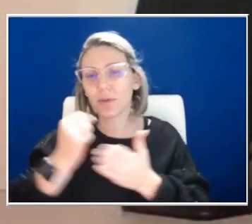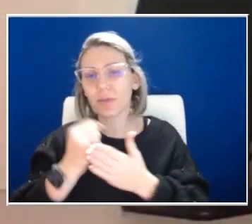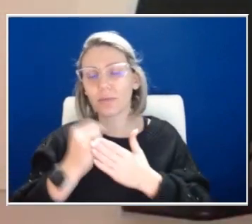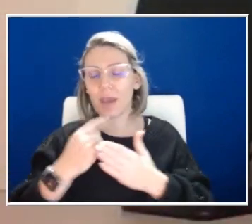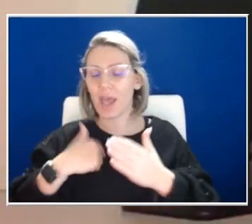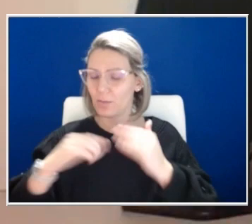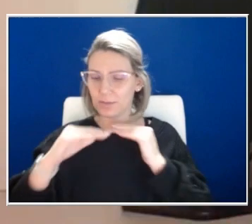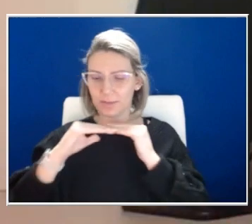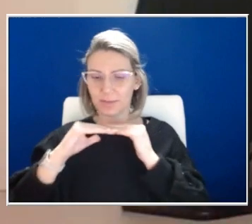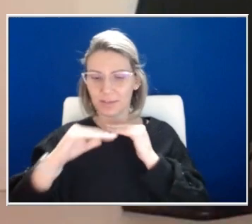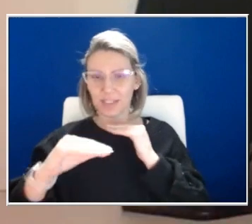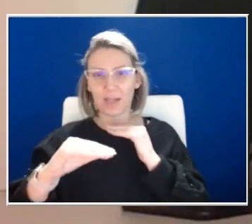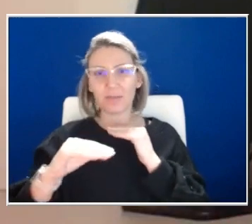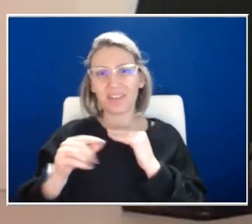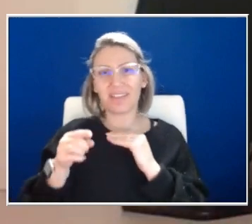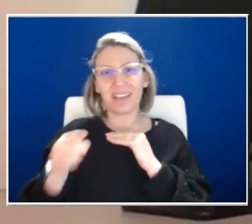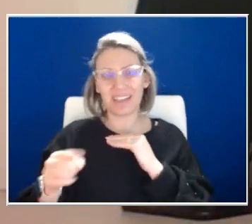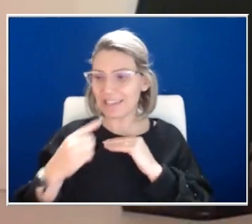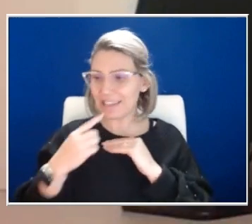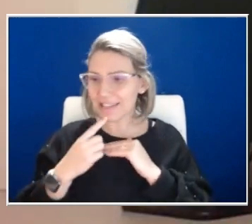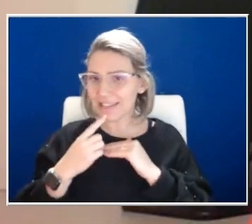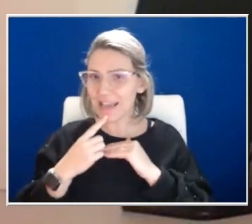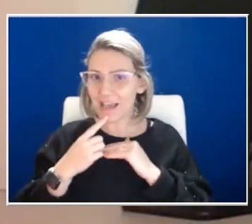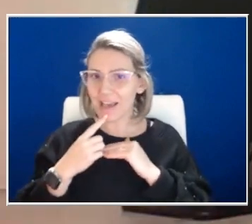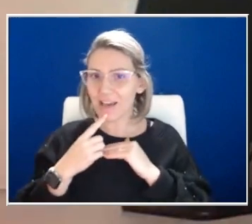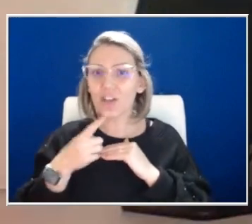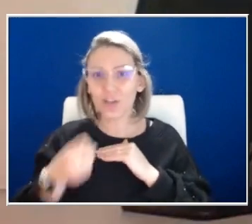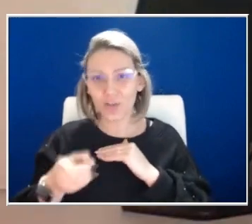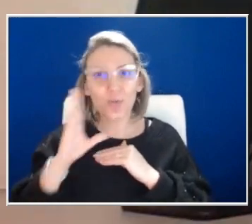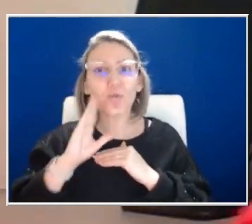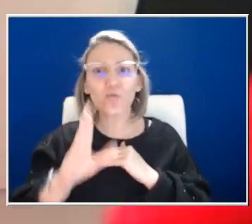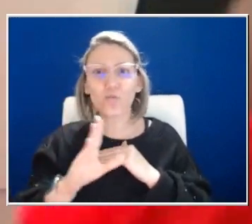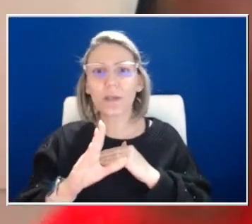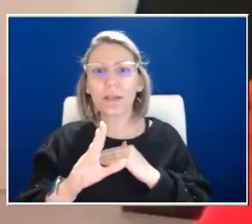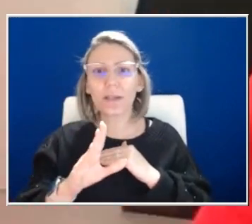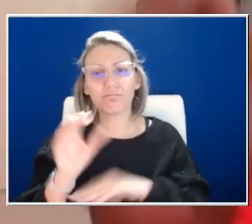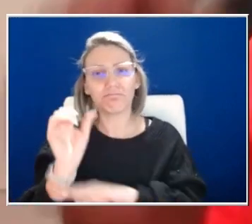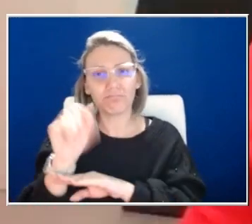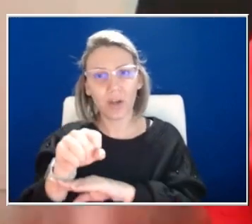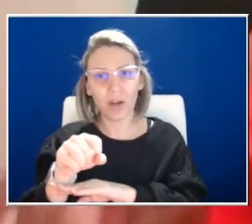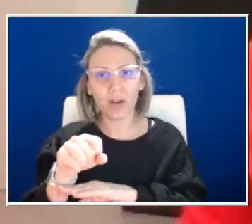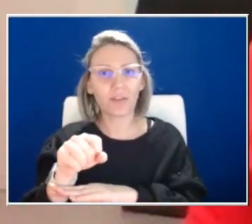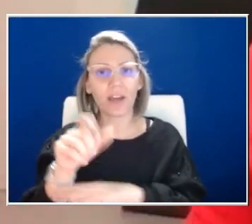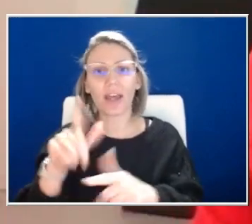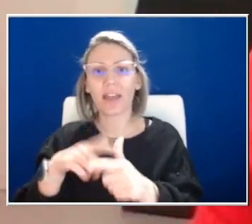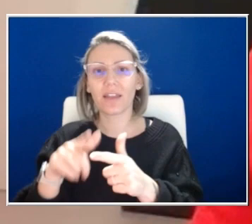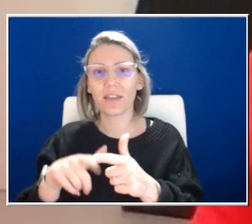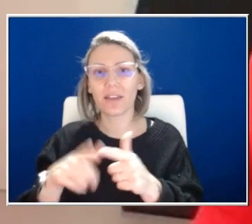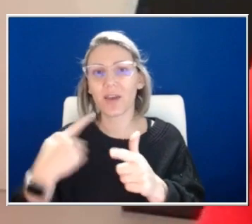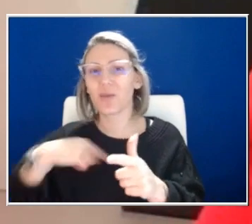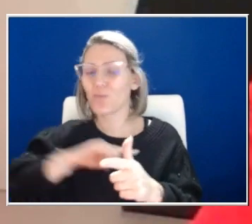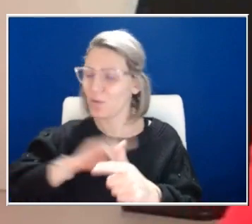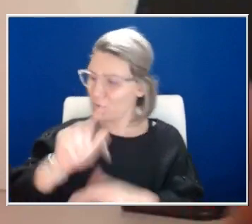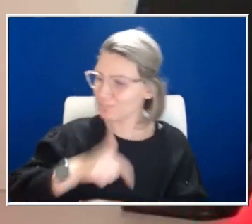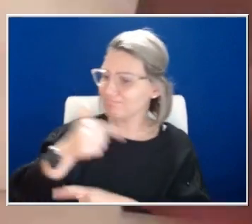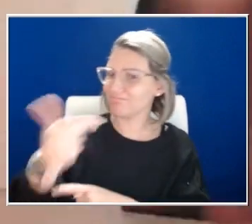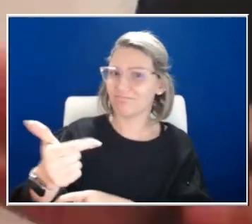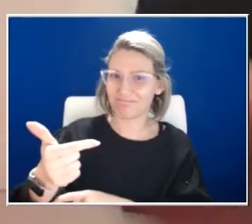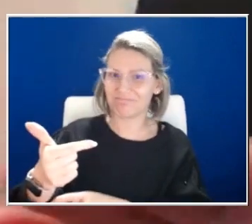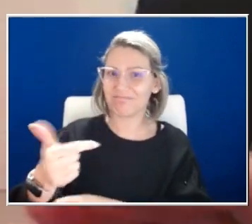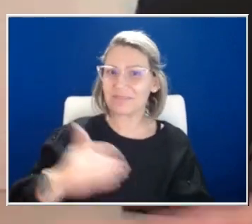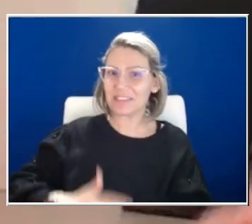That Dr. Alcas-Pouls said, you're going to get through this, and then we'll get to the other part. So